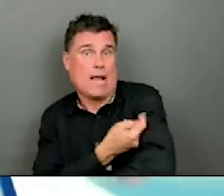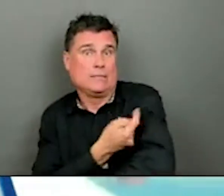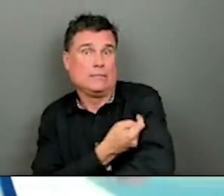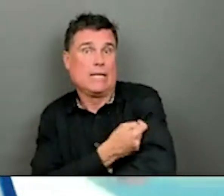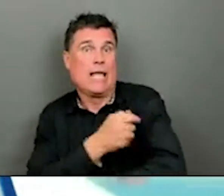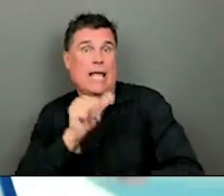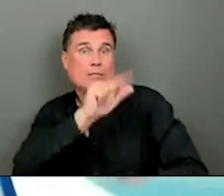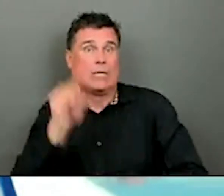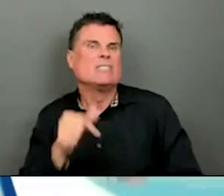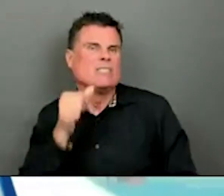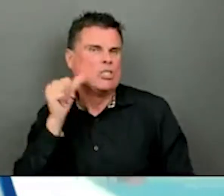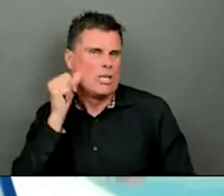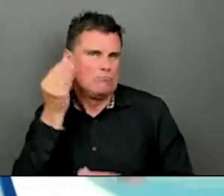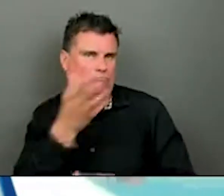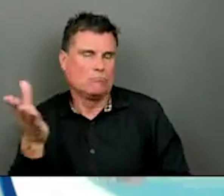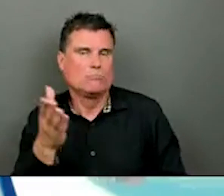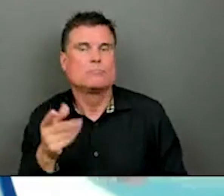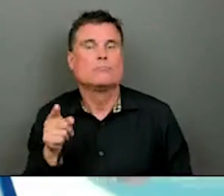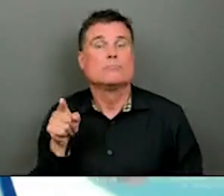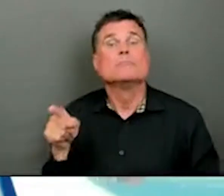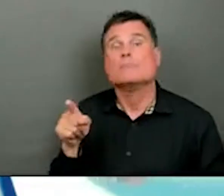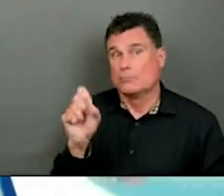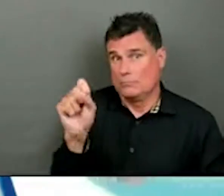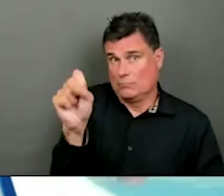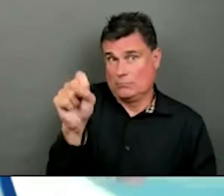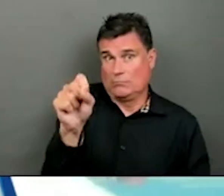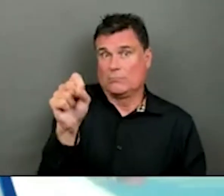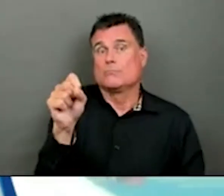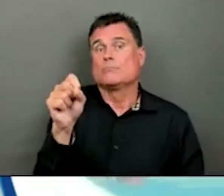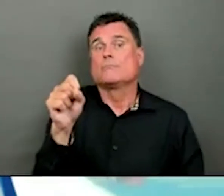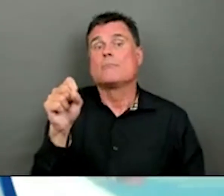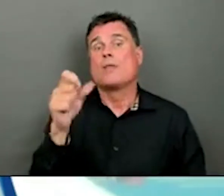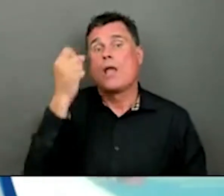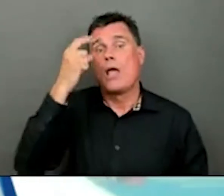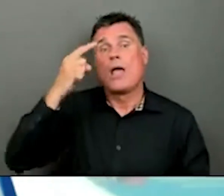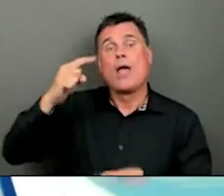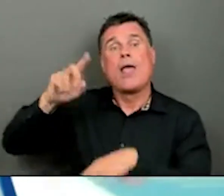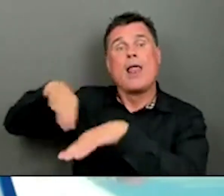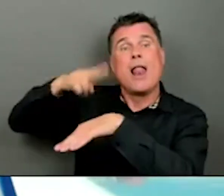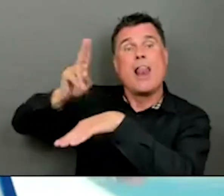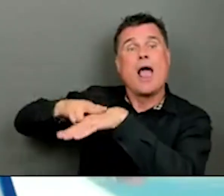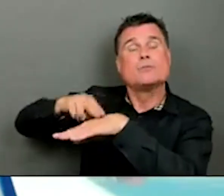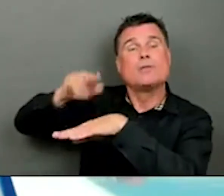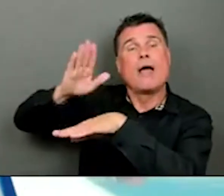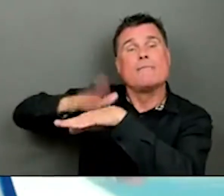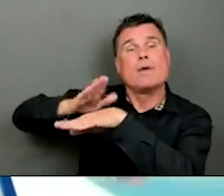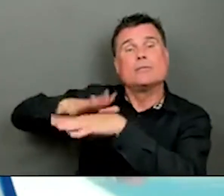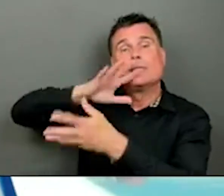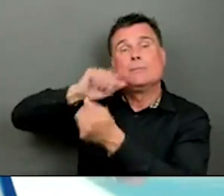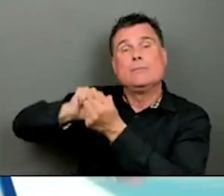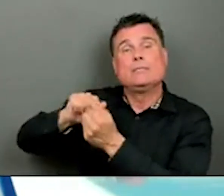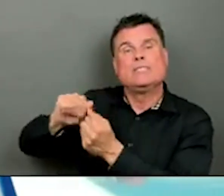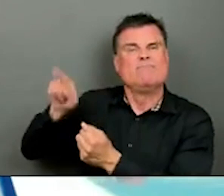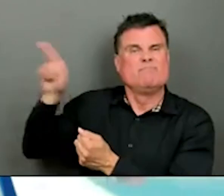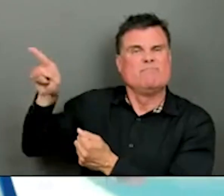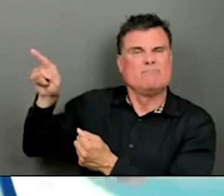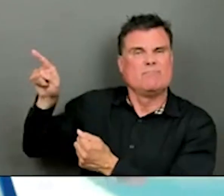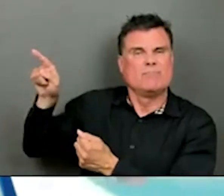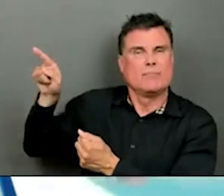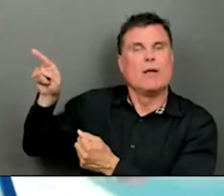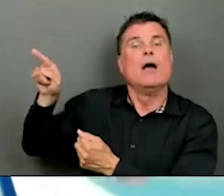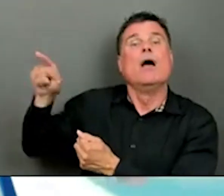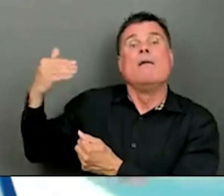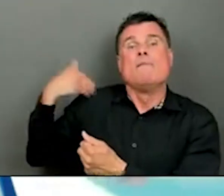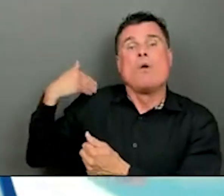since the NACI recommendations of Thursday. In the days leading into that, we were doing about 6,000 doses of